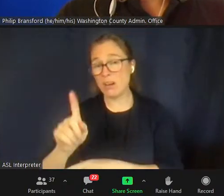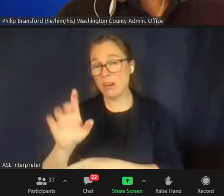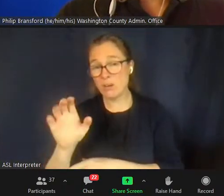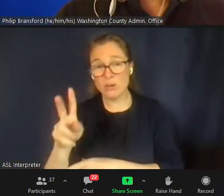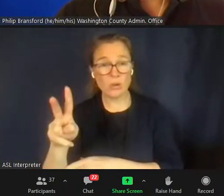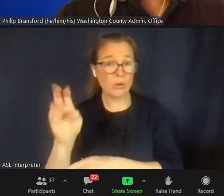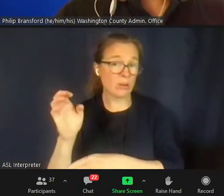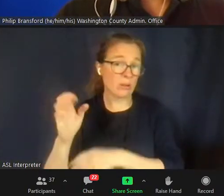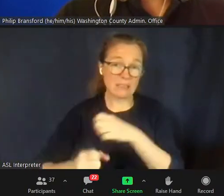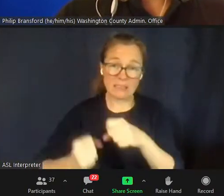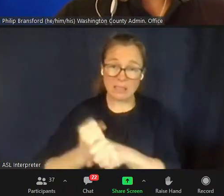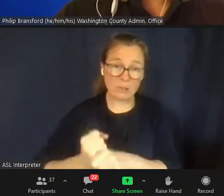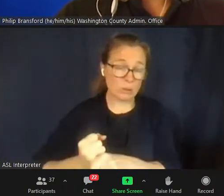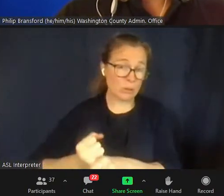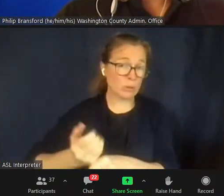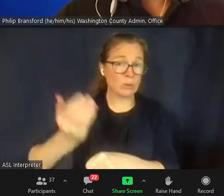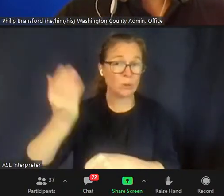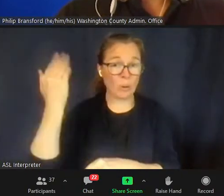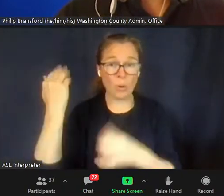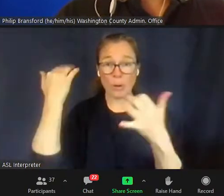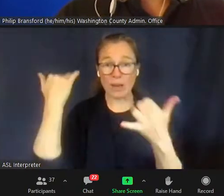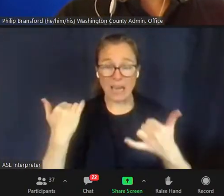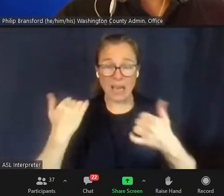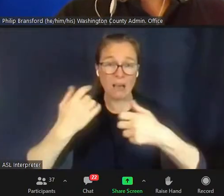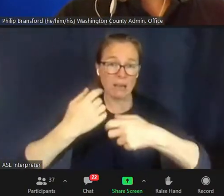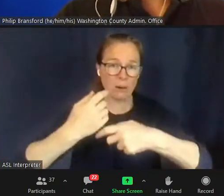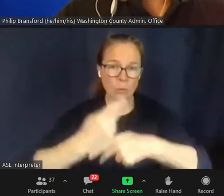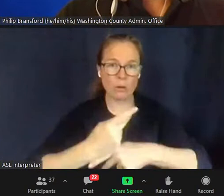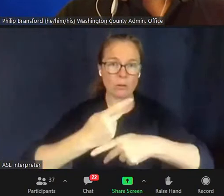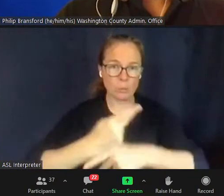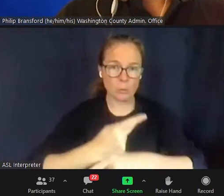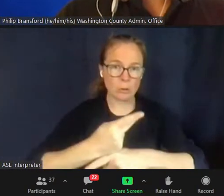things have built up on our community over time.